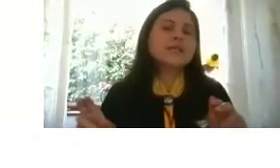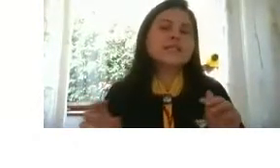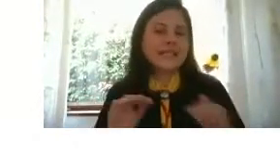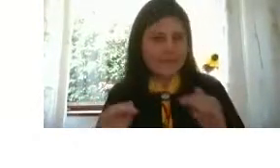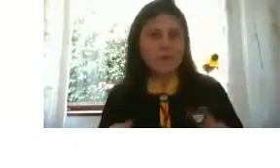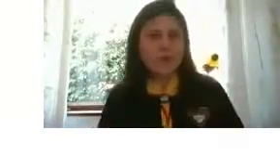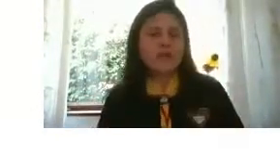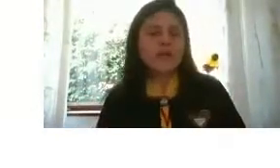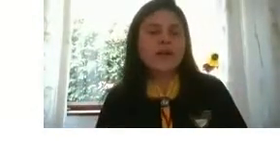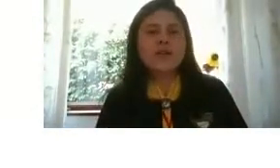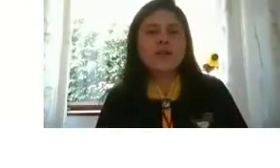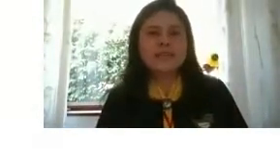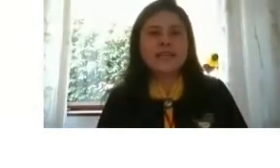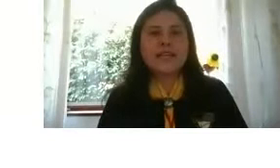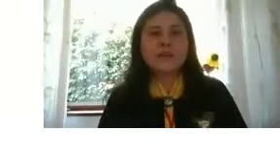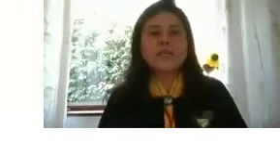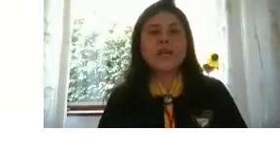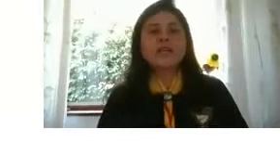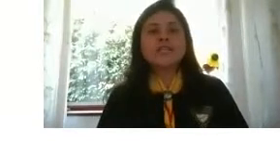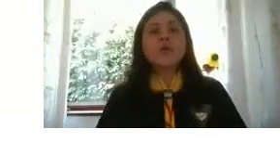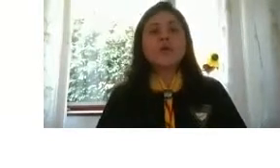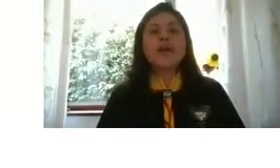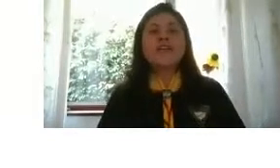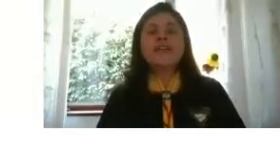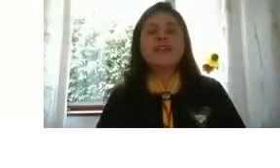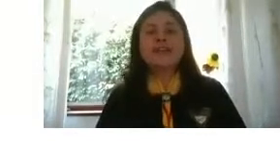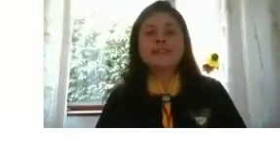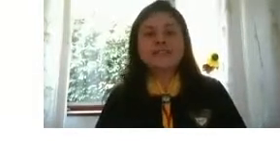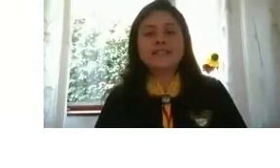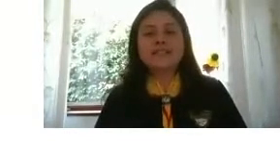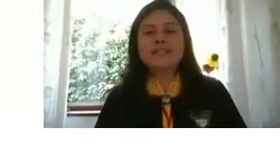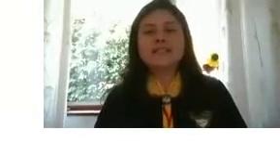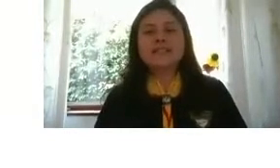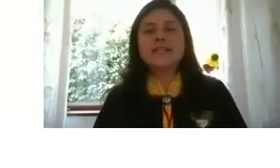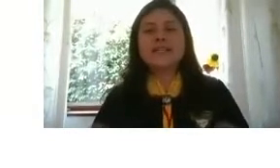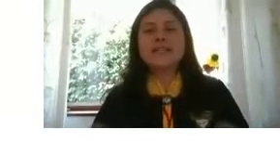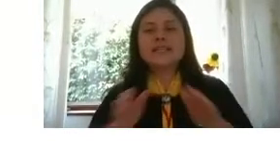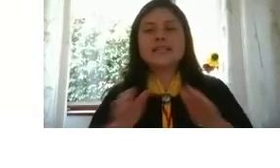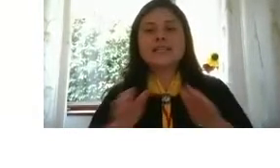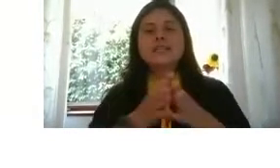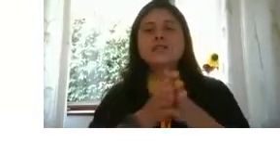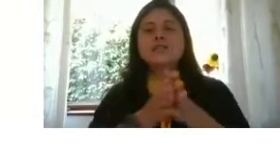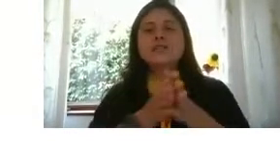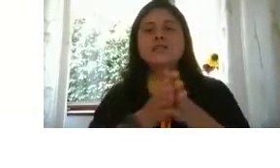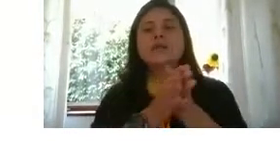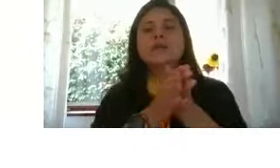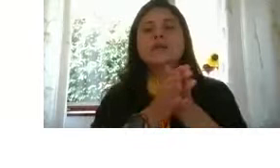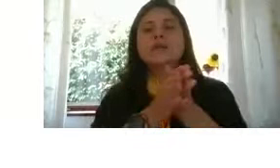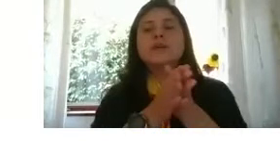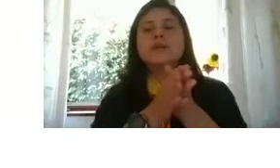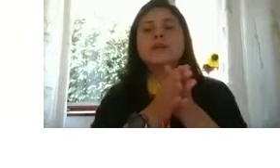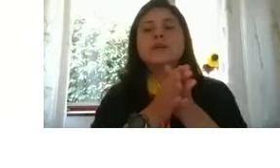less what it is, the level one of the sign language. So we have the letters, and this one